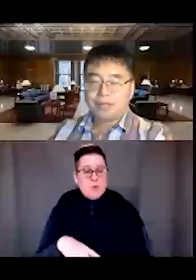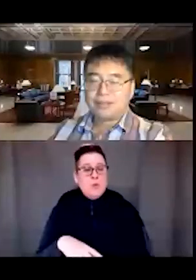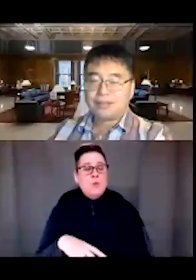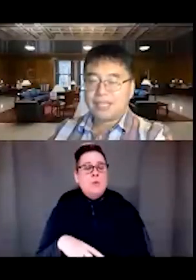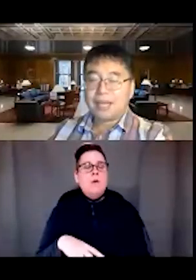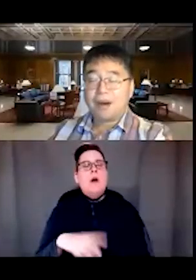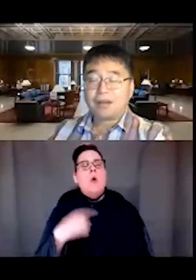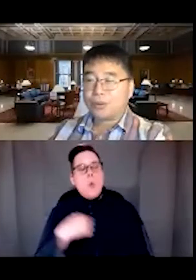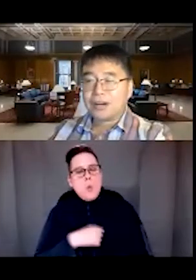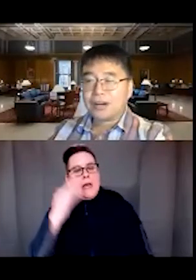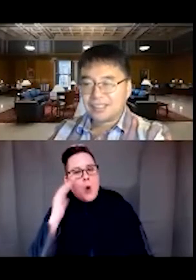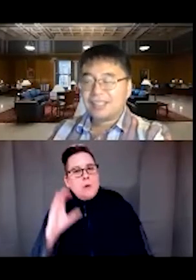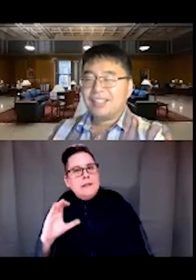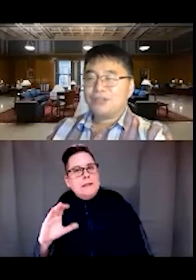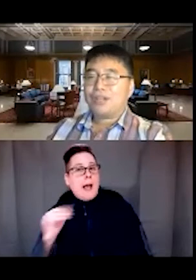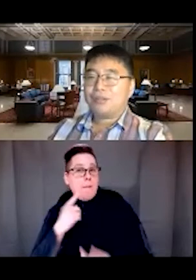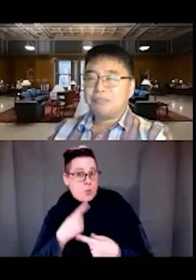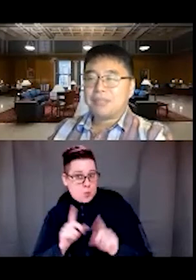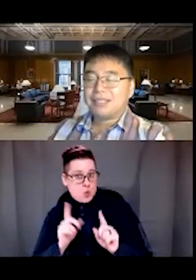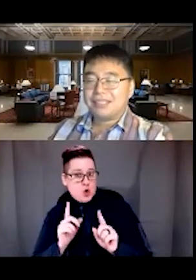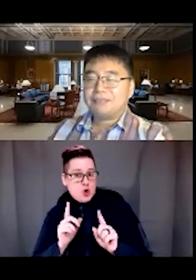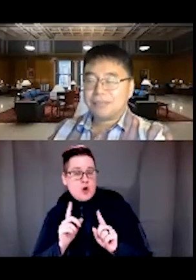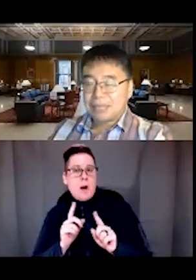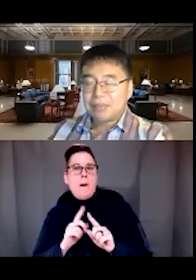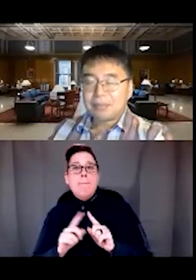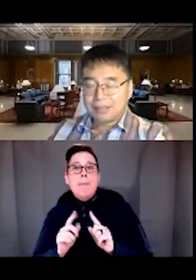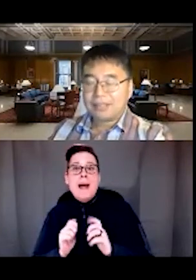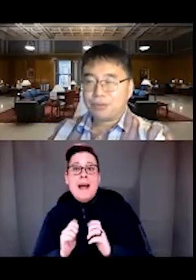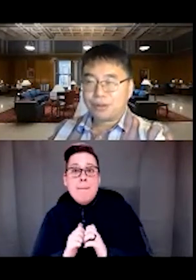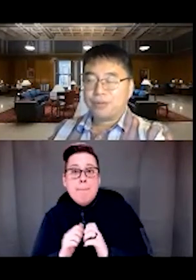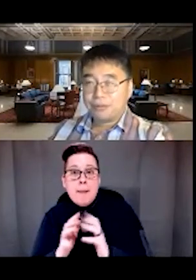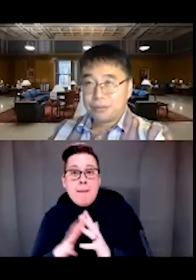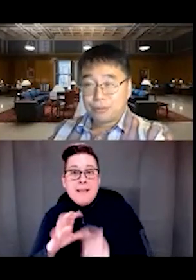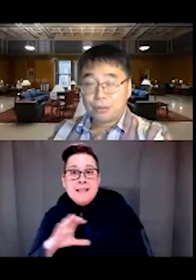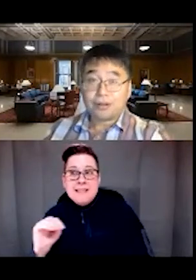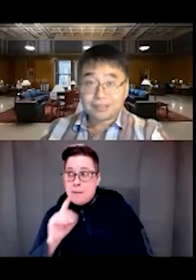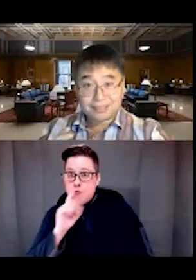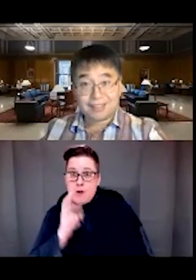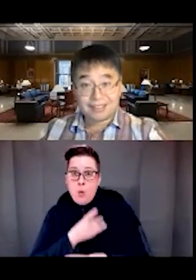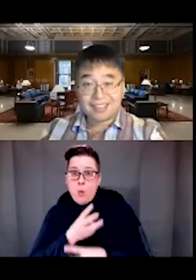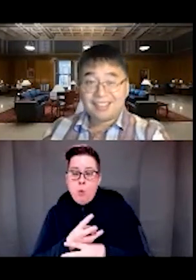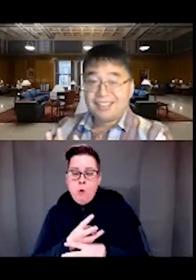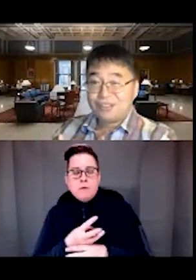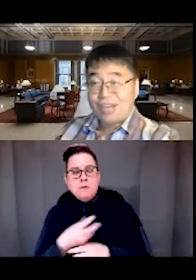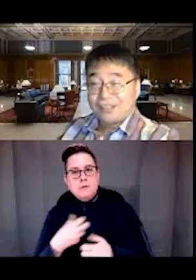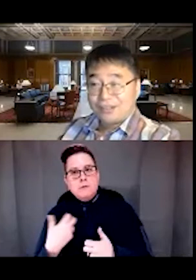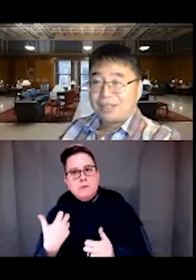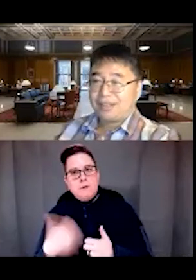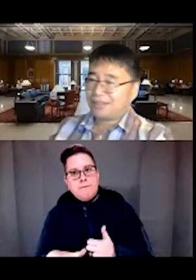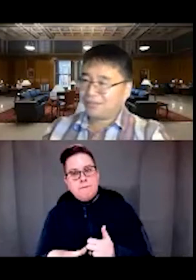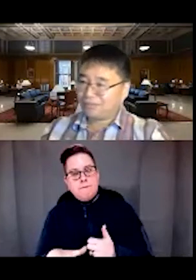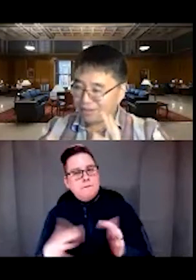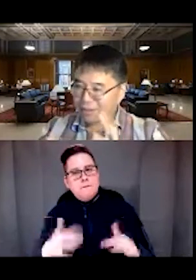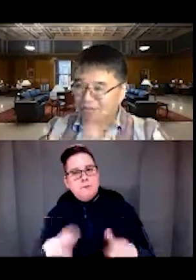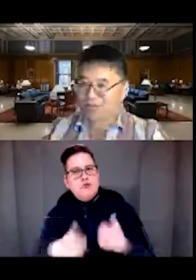know that CCM model works, trying to implement it in the real world setting is challenging